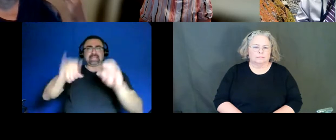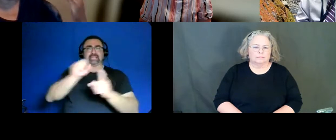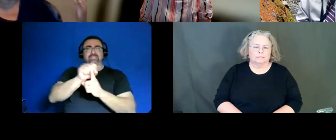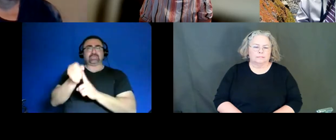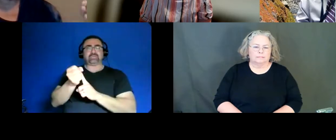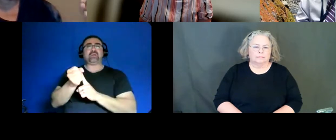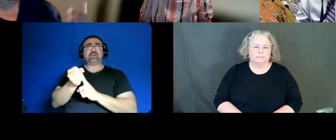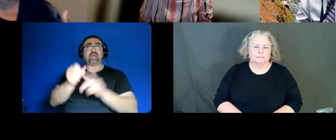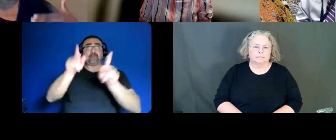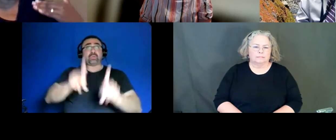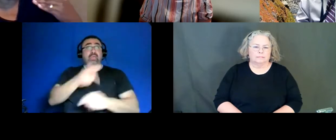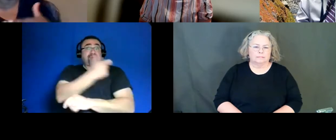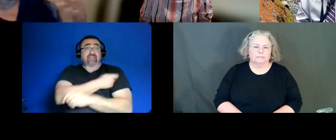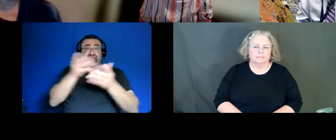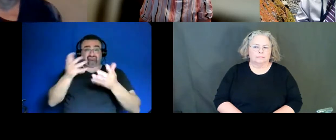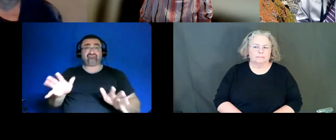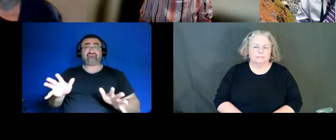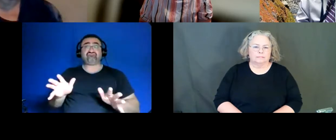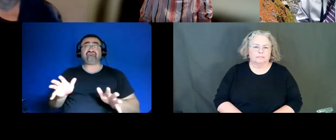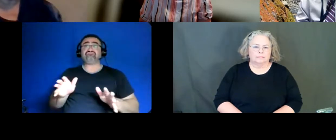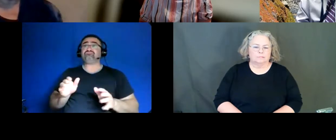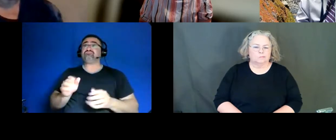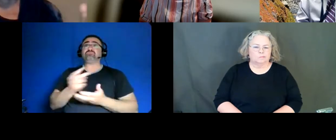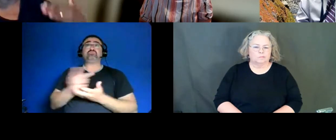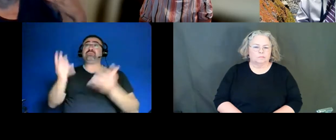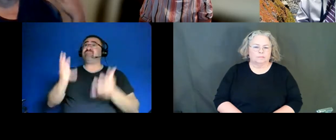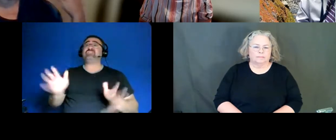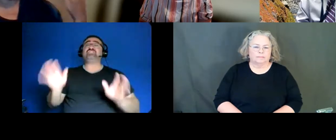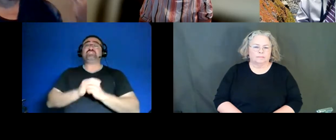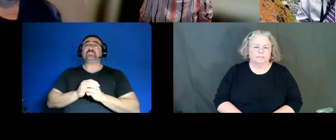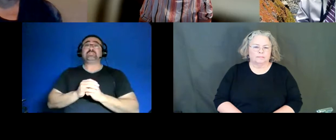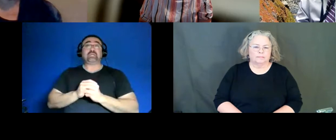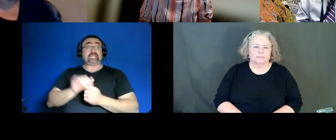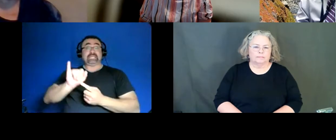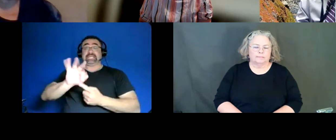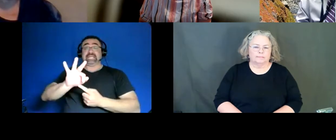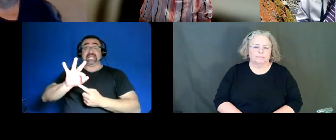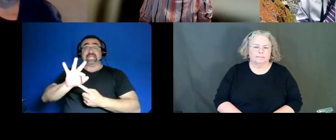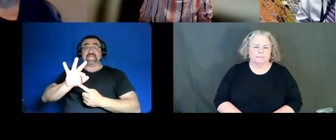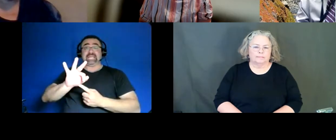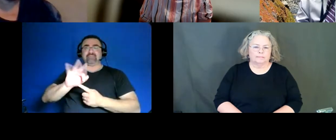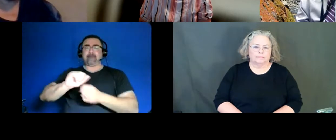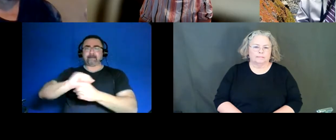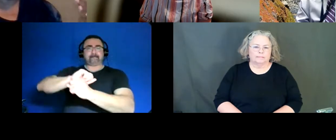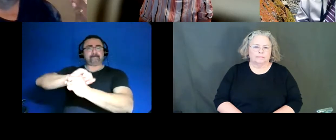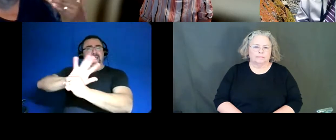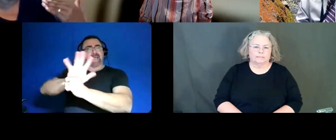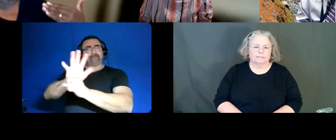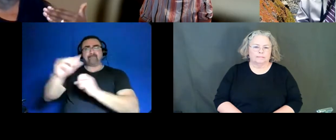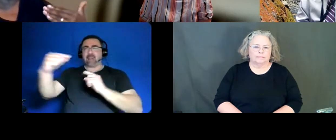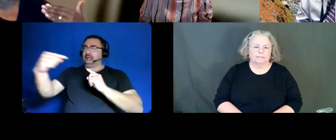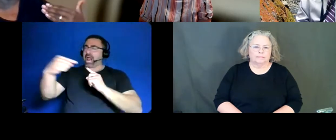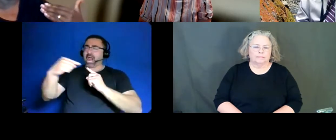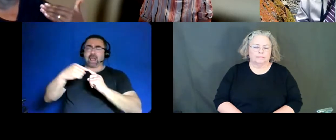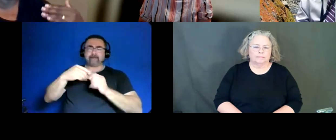situation, someone is vaccinated, it's beyond the 2 weeks. Then if they are attacked with the virus, as soon as the